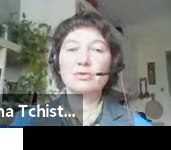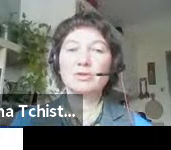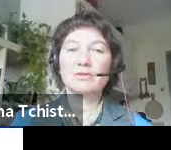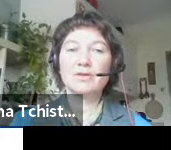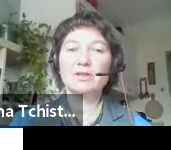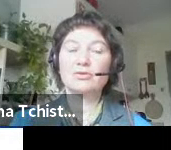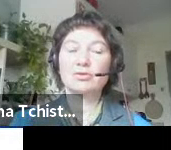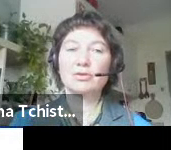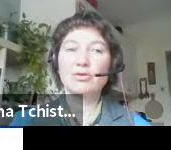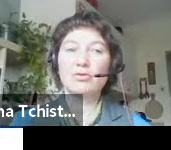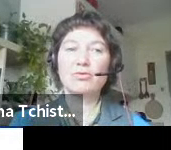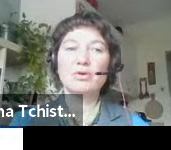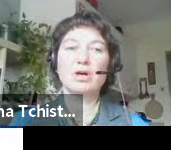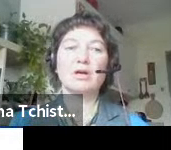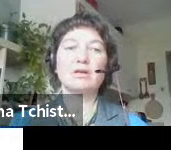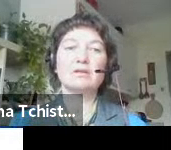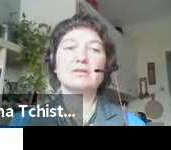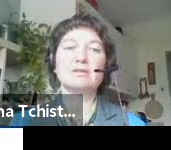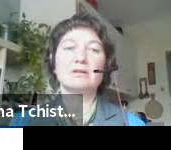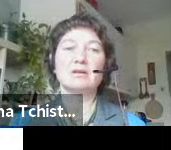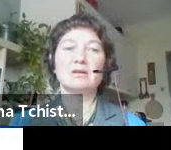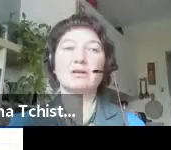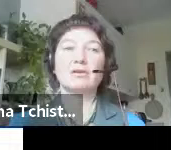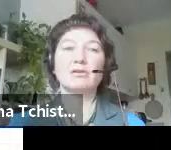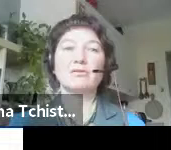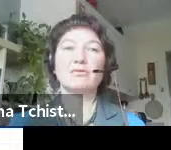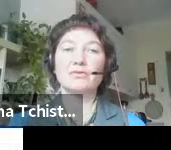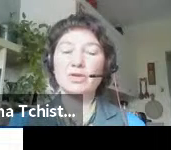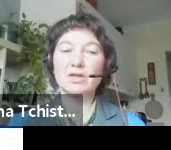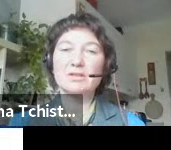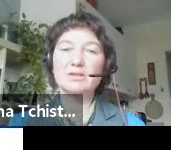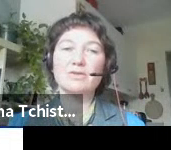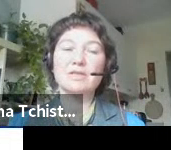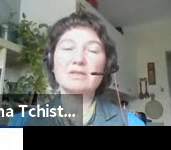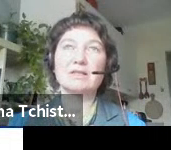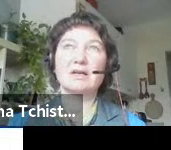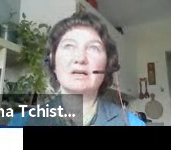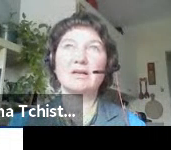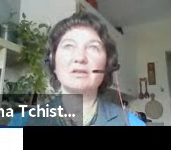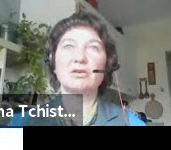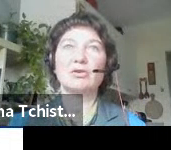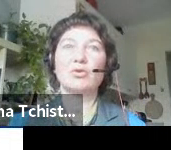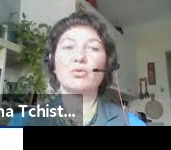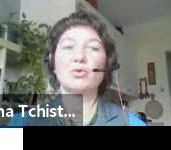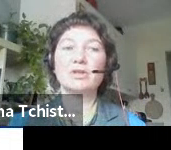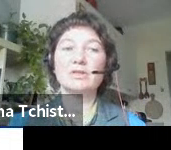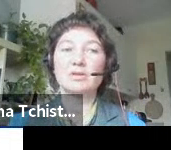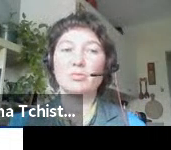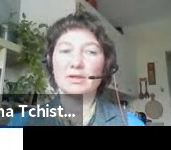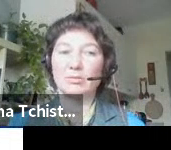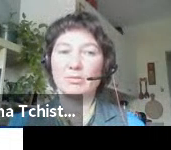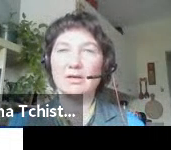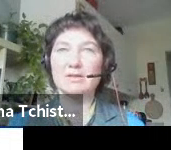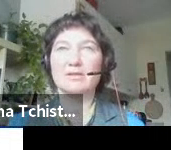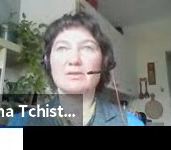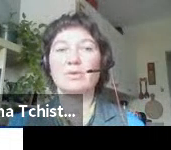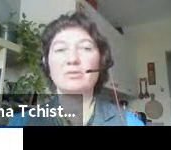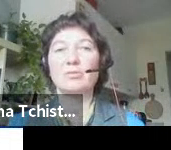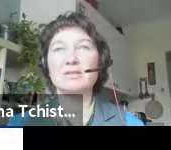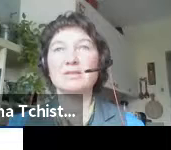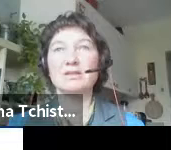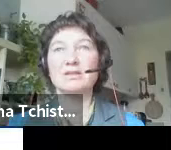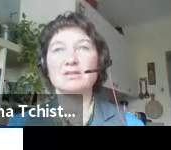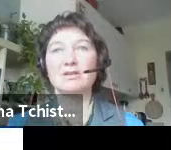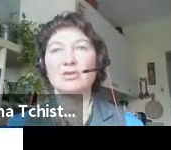Another important thing to know is you can see on this slide what is the better mask. The